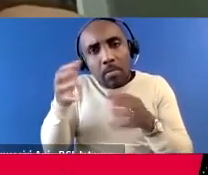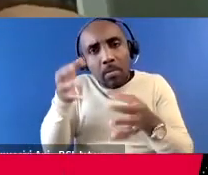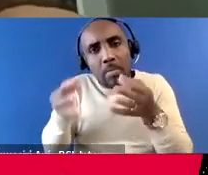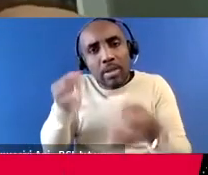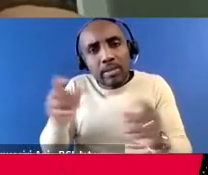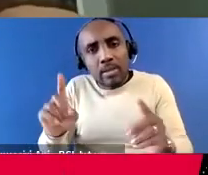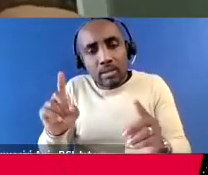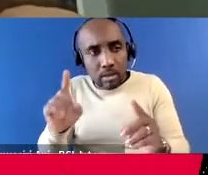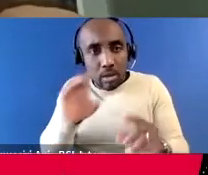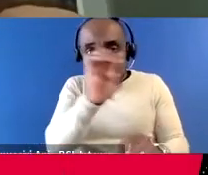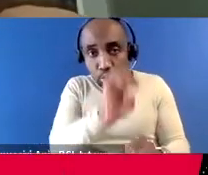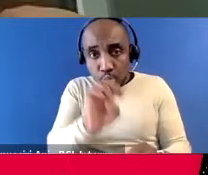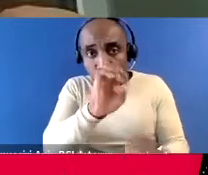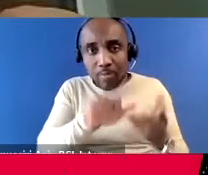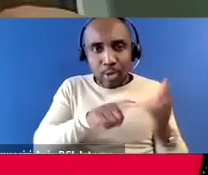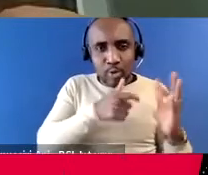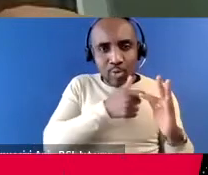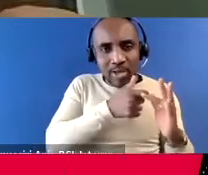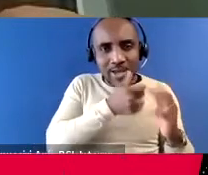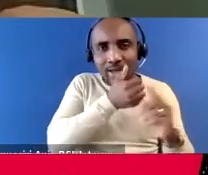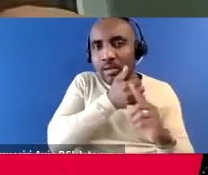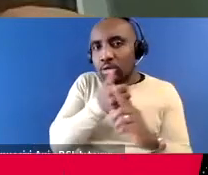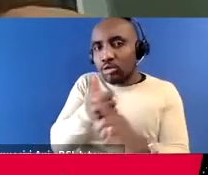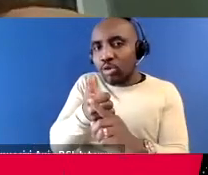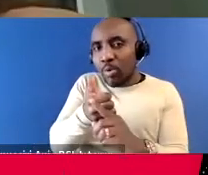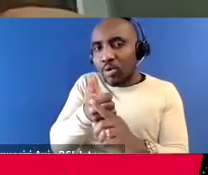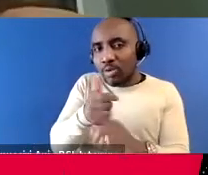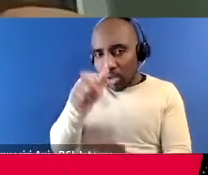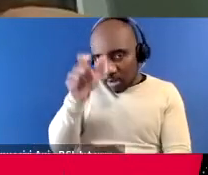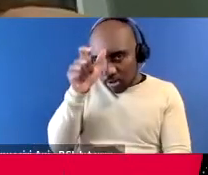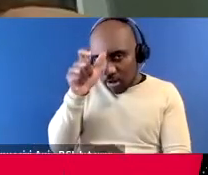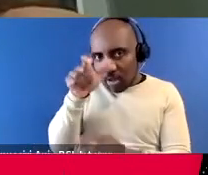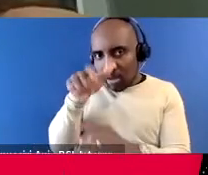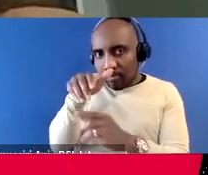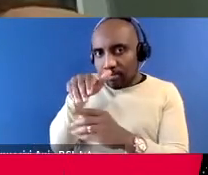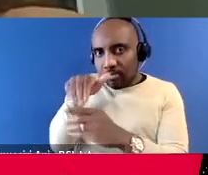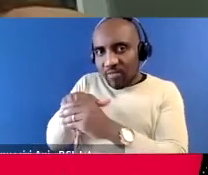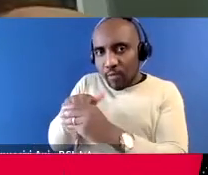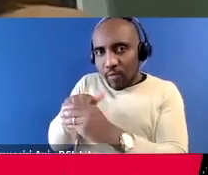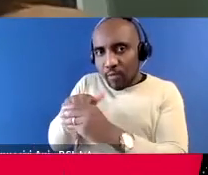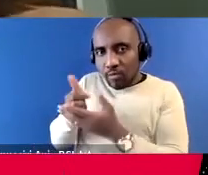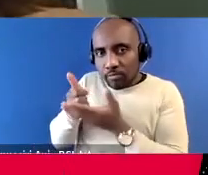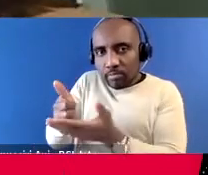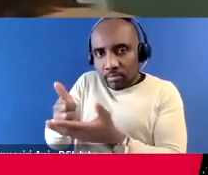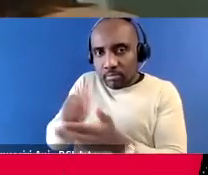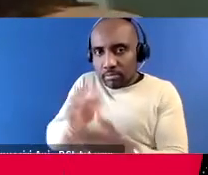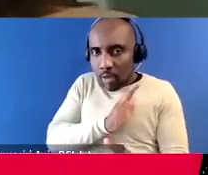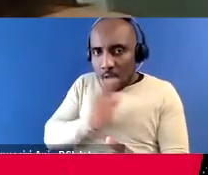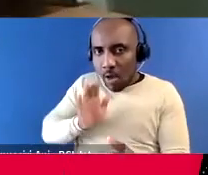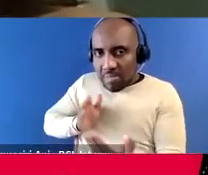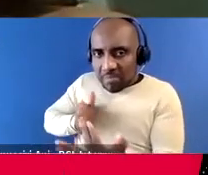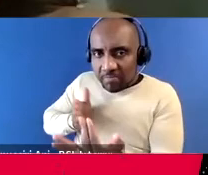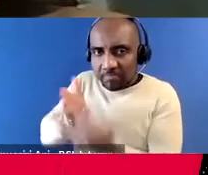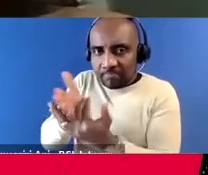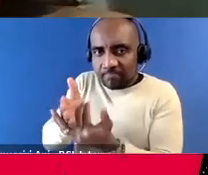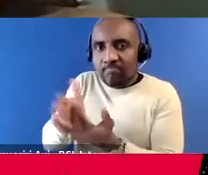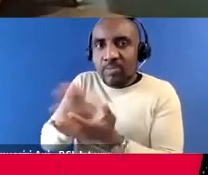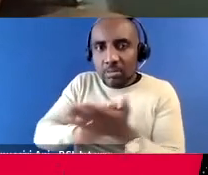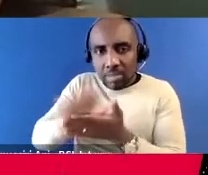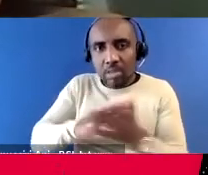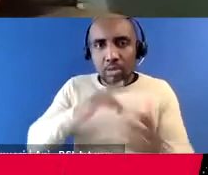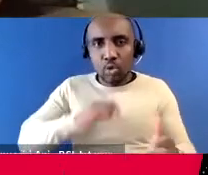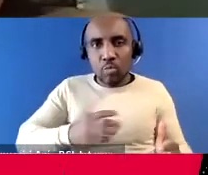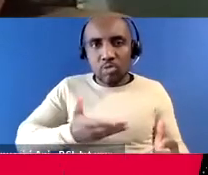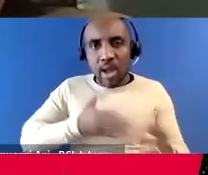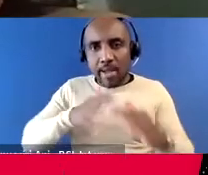and Europe's support for Turkey's military interventions has really bolstered the deteriorating human rights situation on